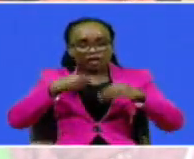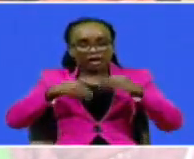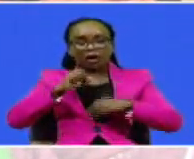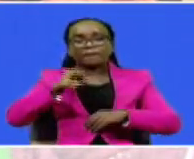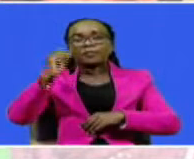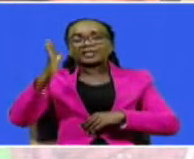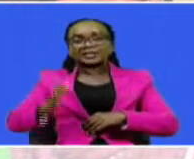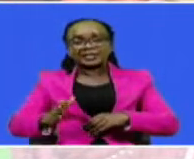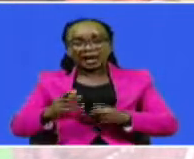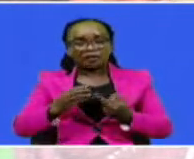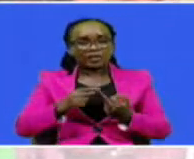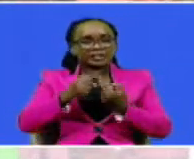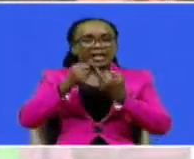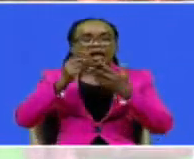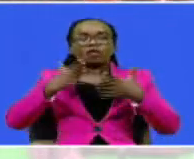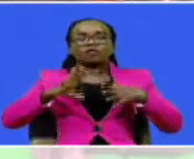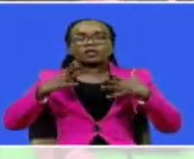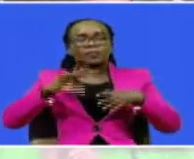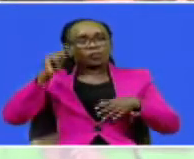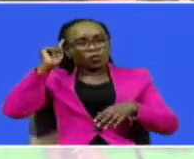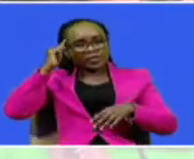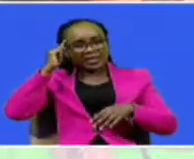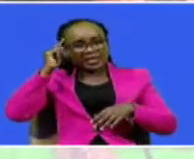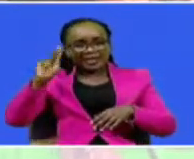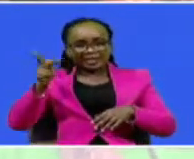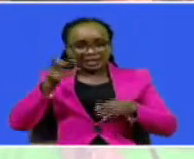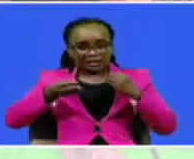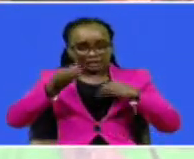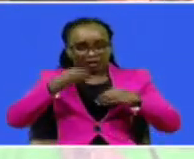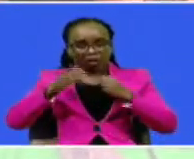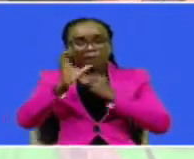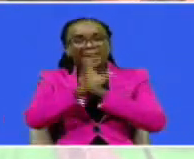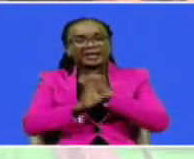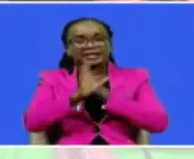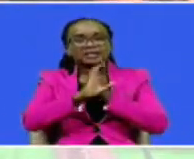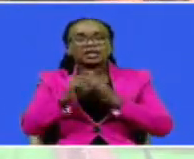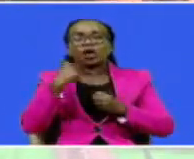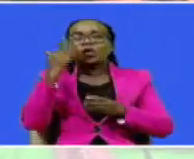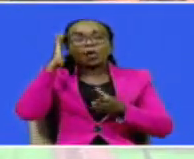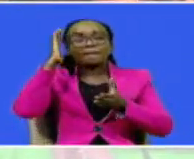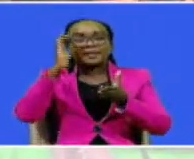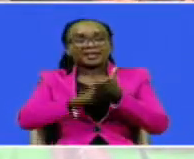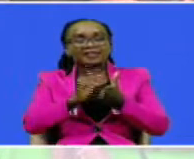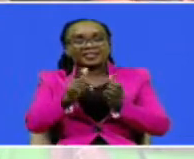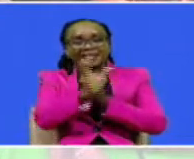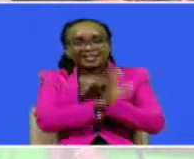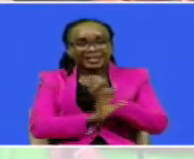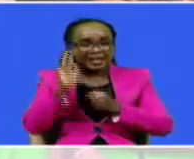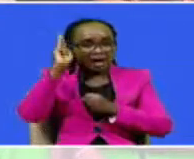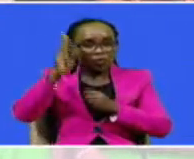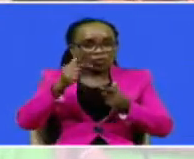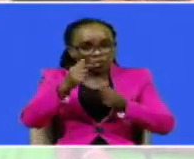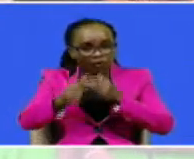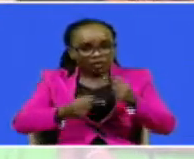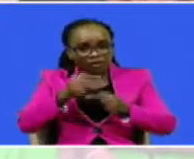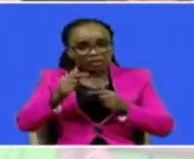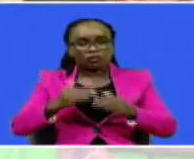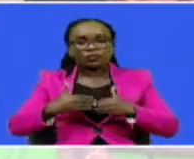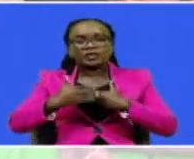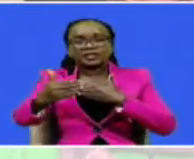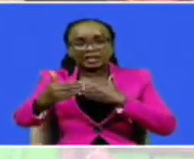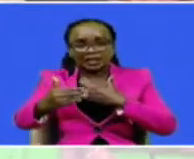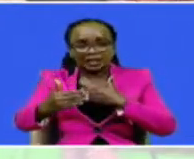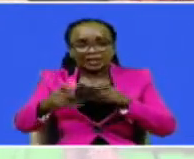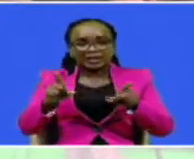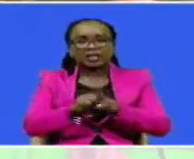politicians, especially for the people who think Kenya is a corrupt country, for those who believe that this country will continue to go forward, for